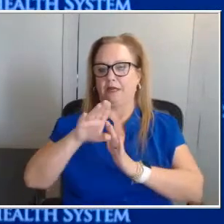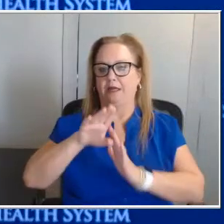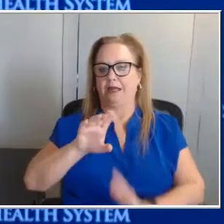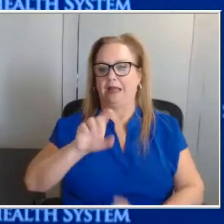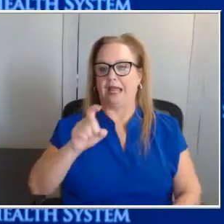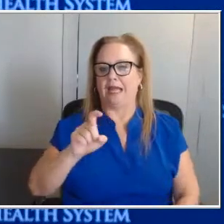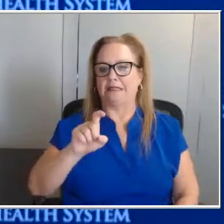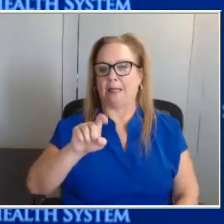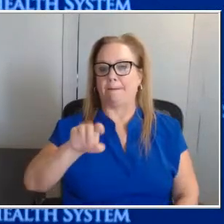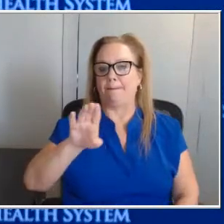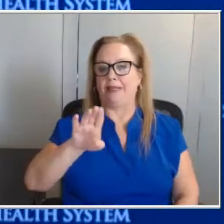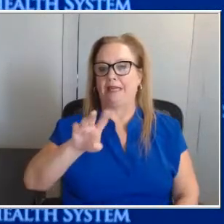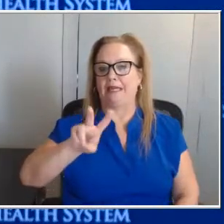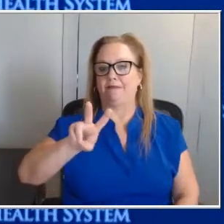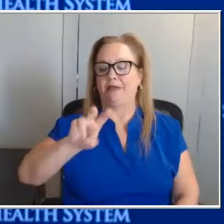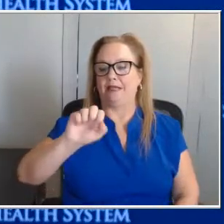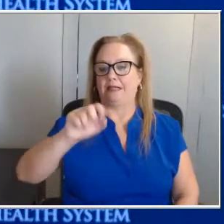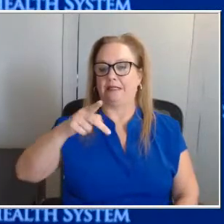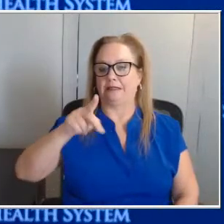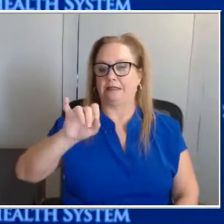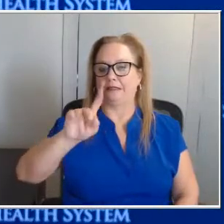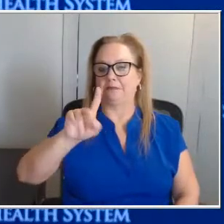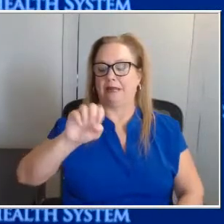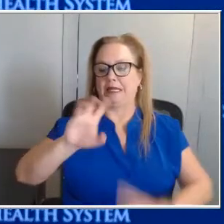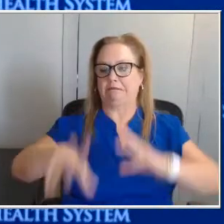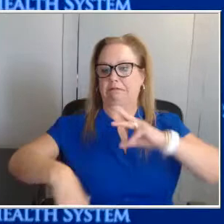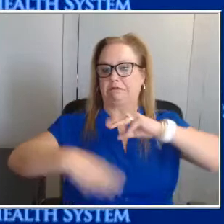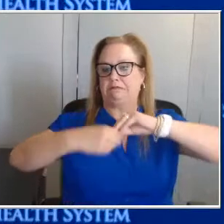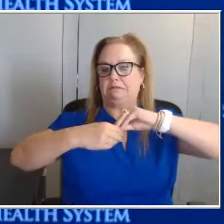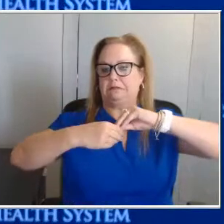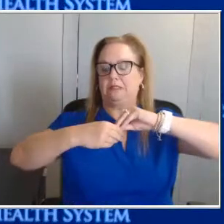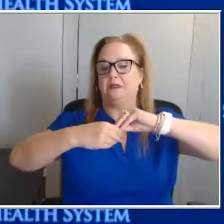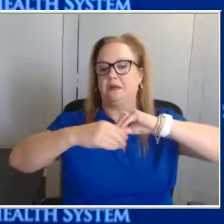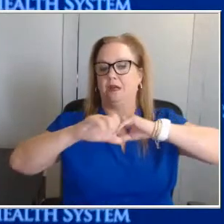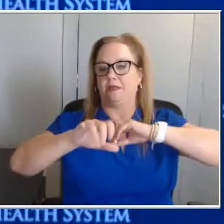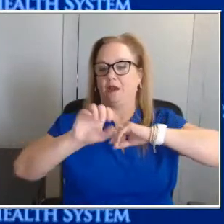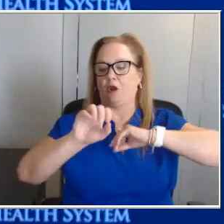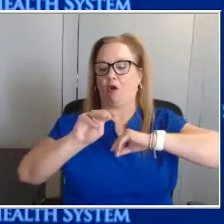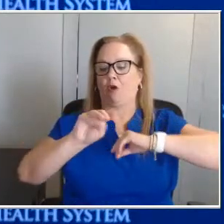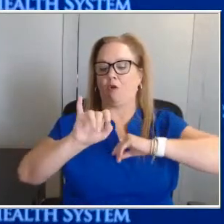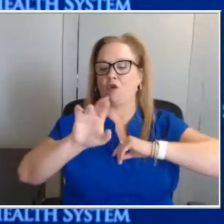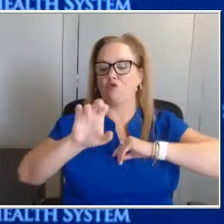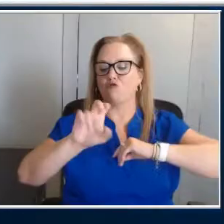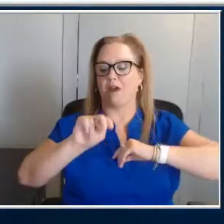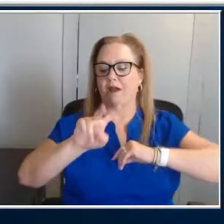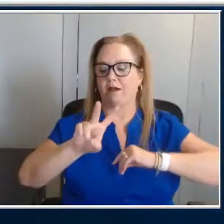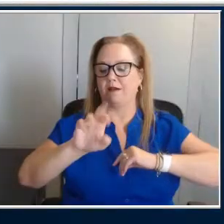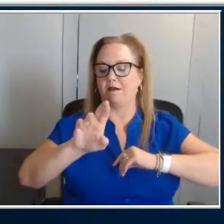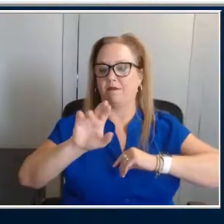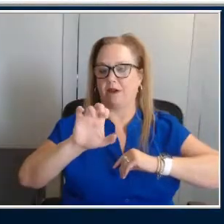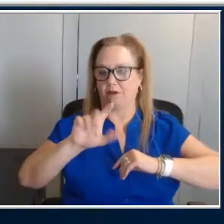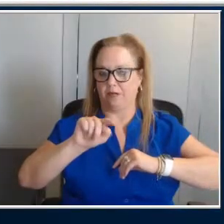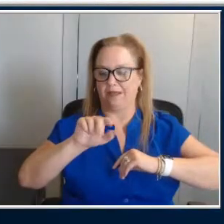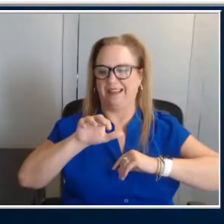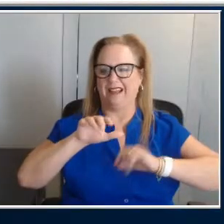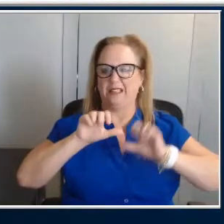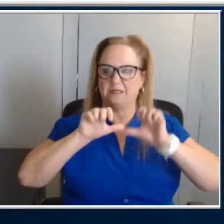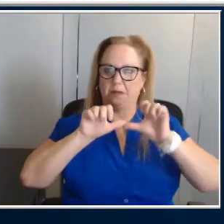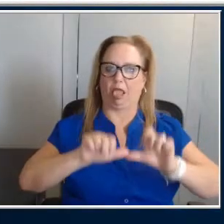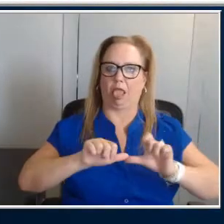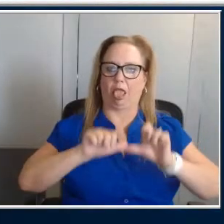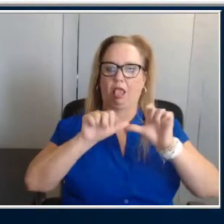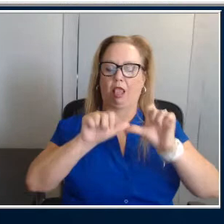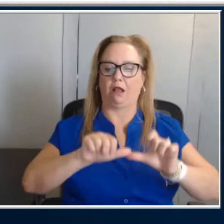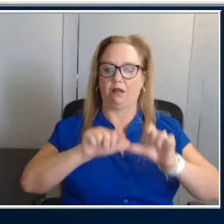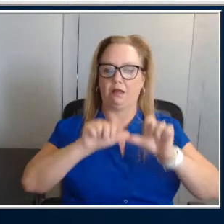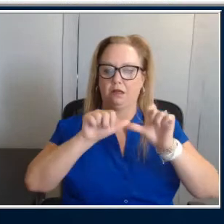which is a sublineage of that Omicron variant. And it's been hanging around for a while. It remains sort of the dominant strand. I